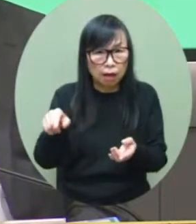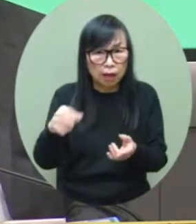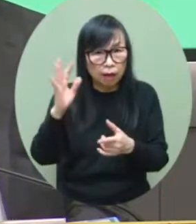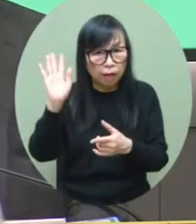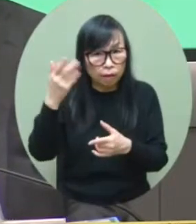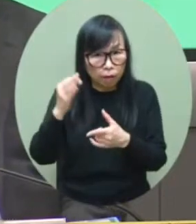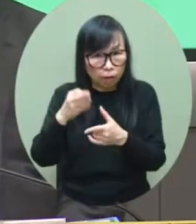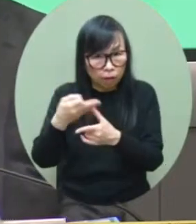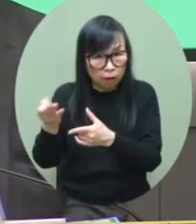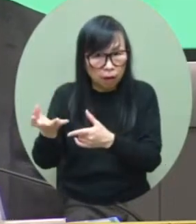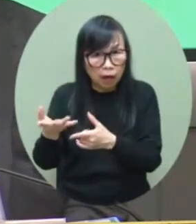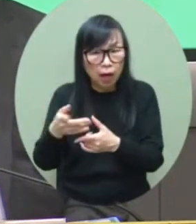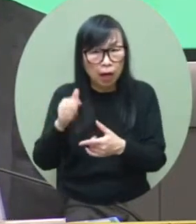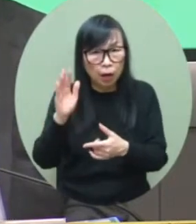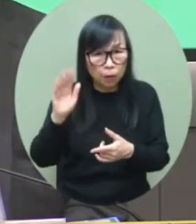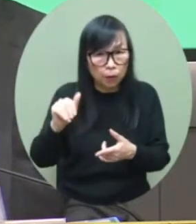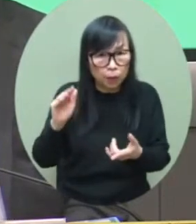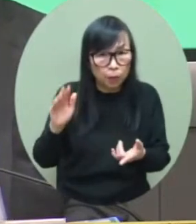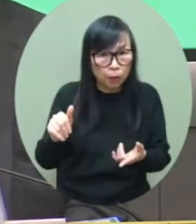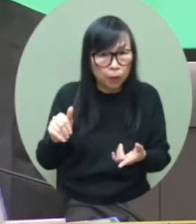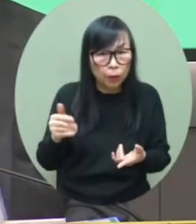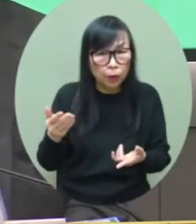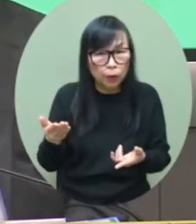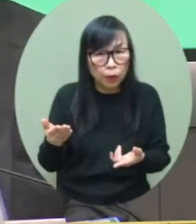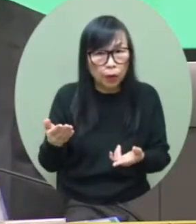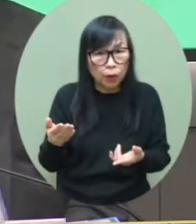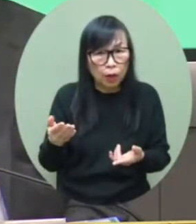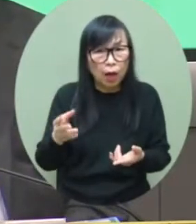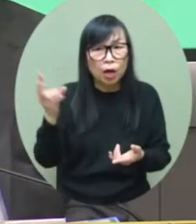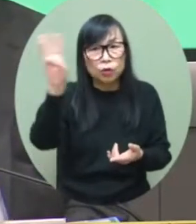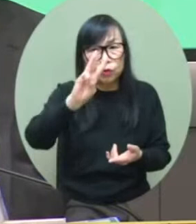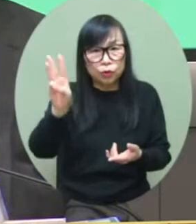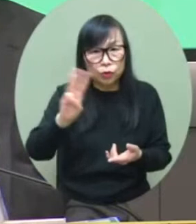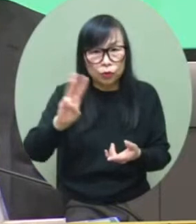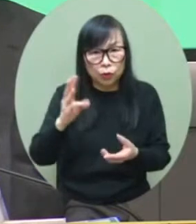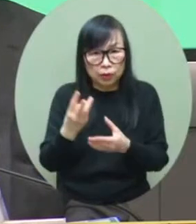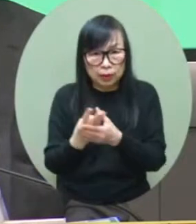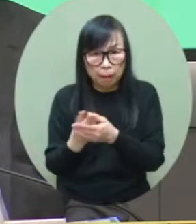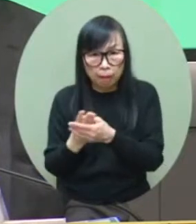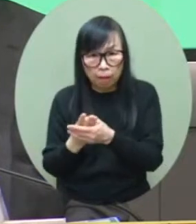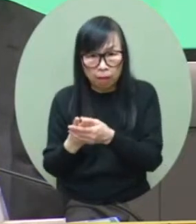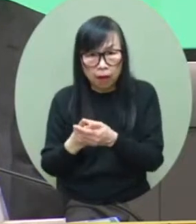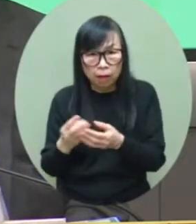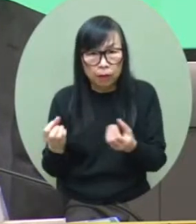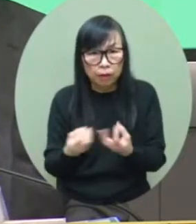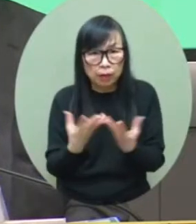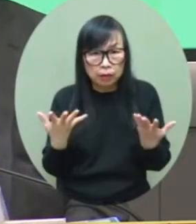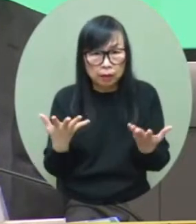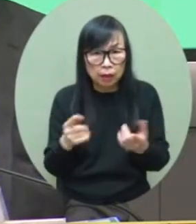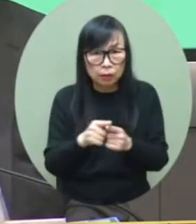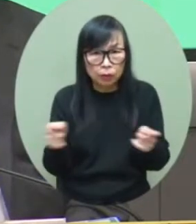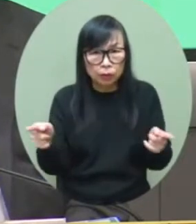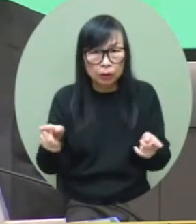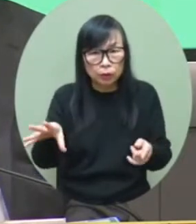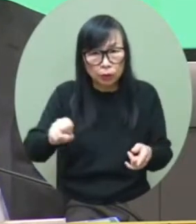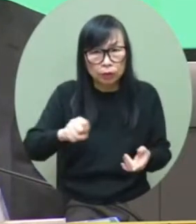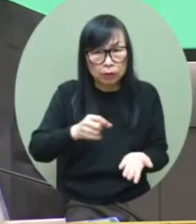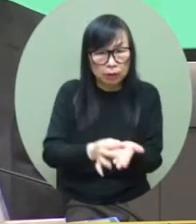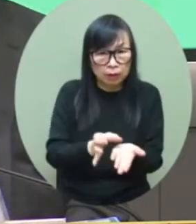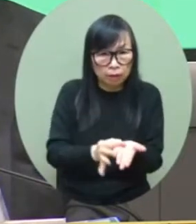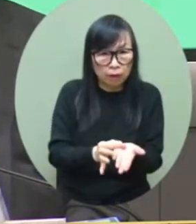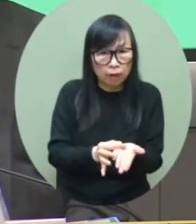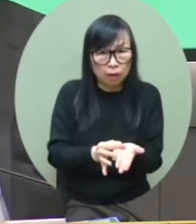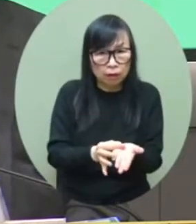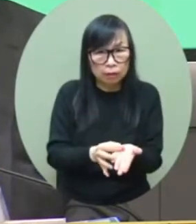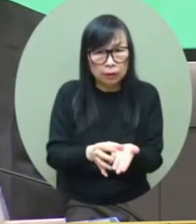certain locations, you have to be careful if it's a rainy or typhoon season. Maybe there could be flooding, or the risk of flooding